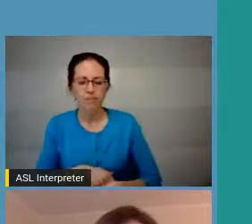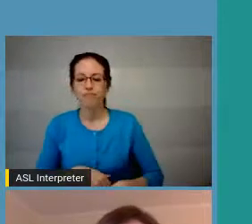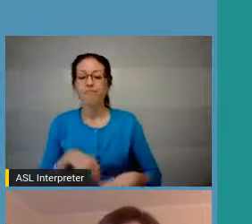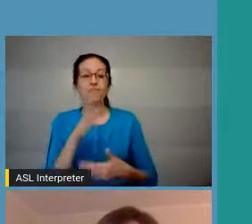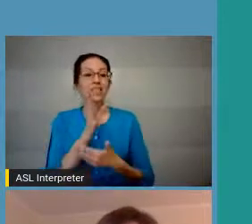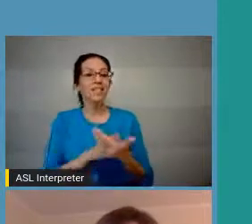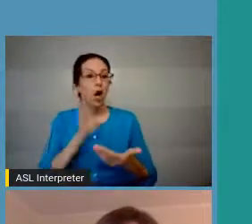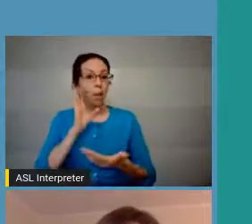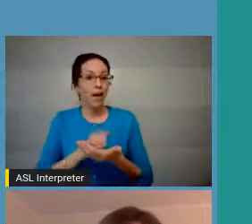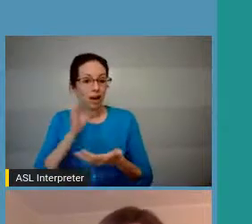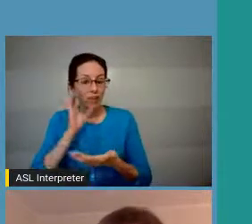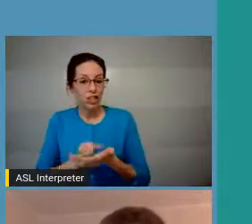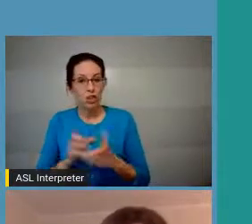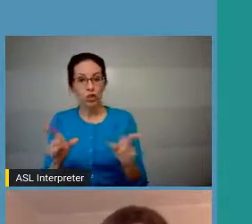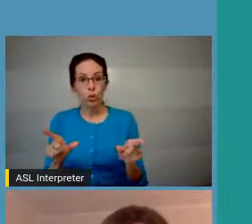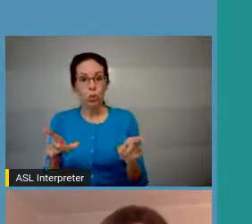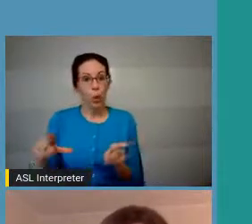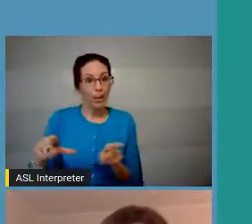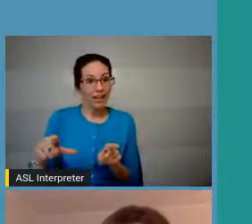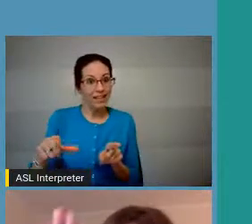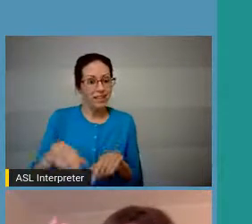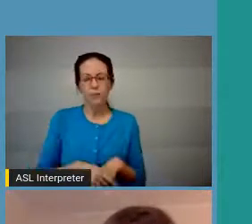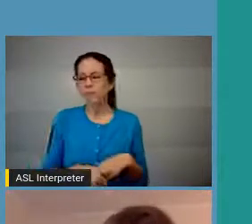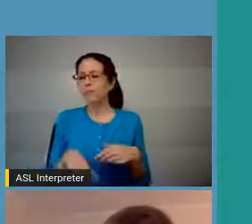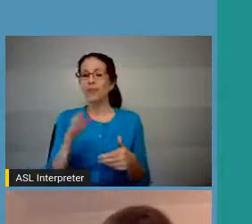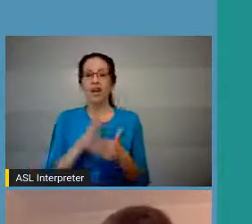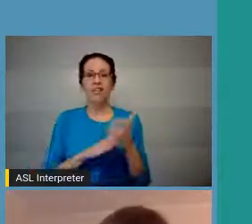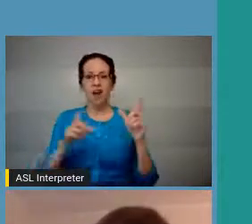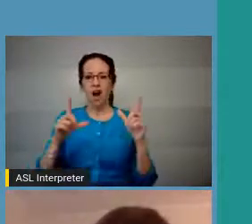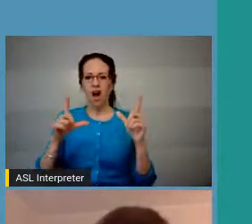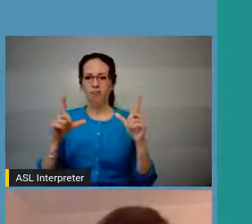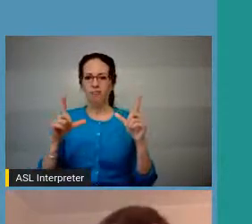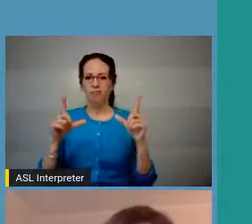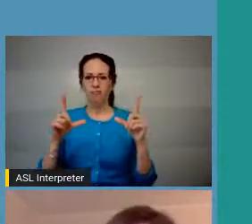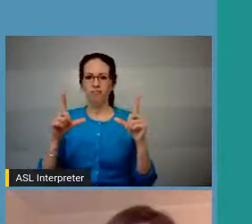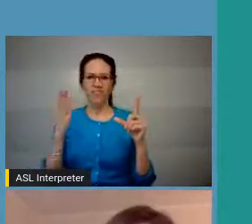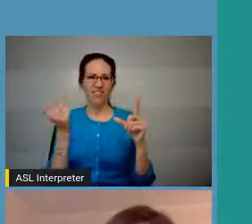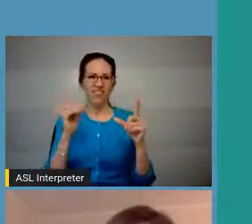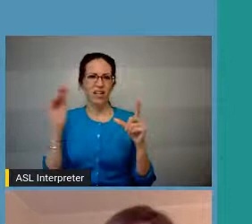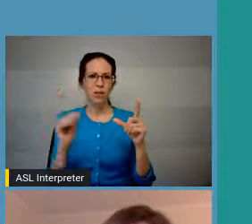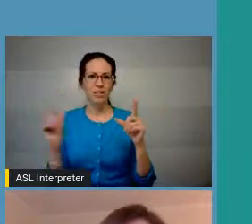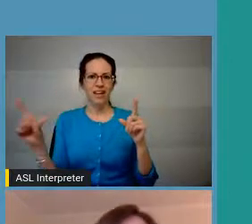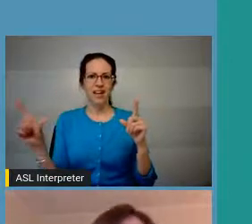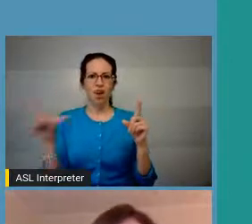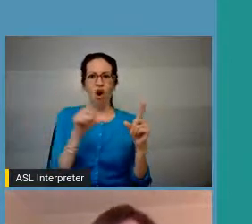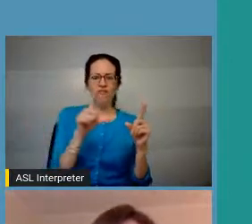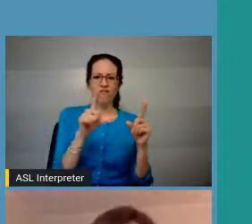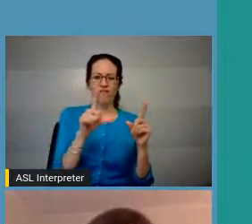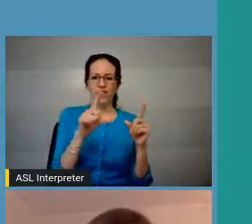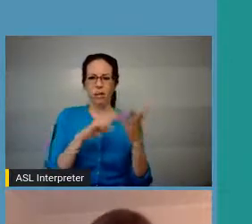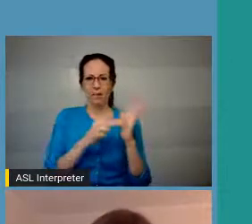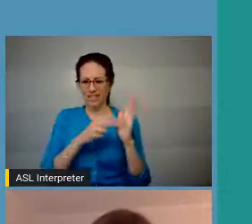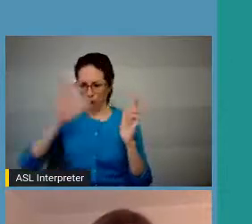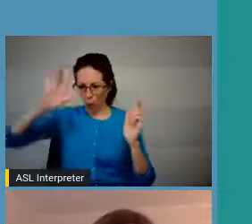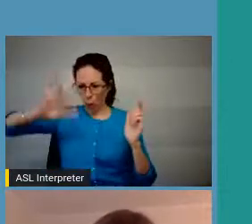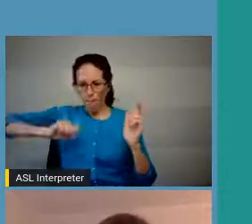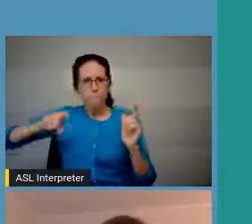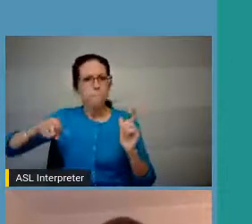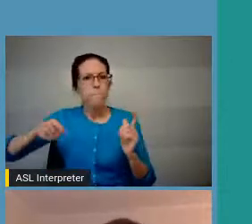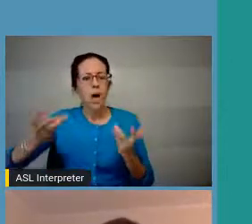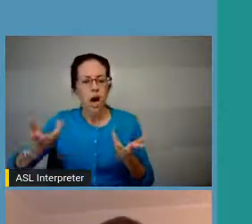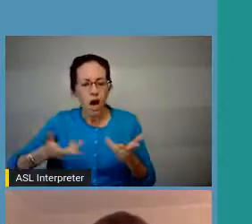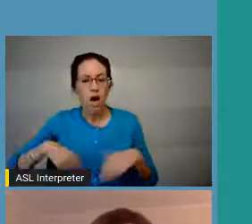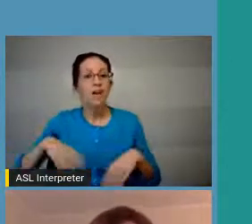my images were crooked. Some of them were off by about 15%. So there was missing visual data on either side. They were